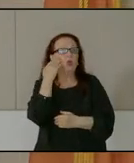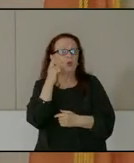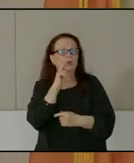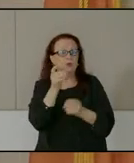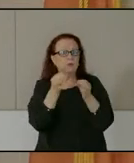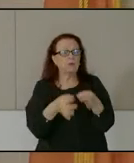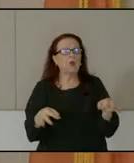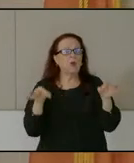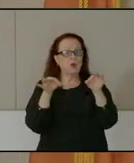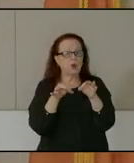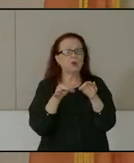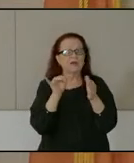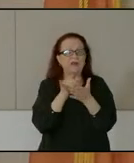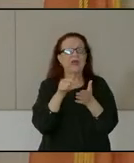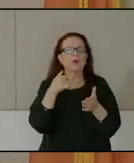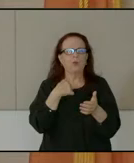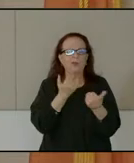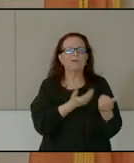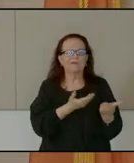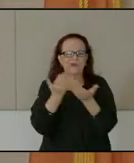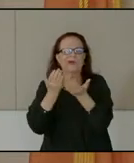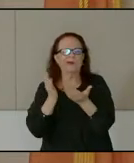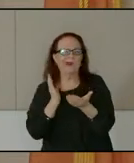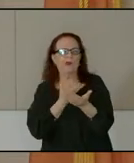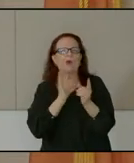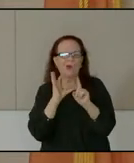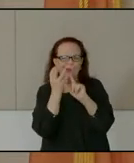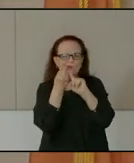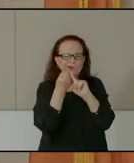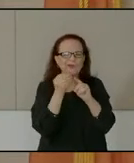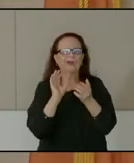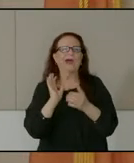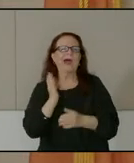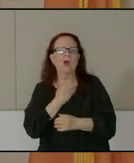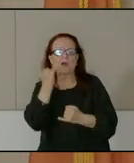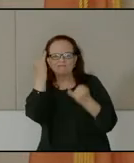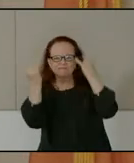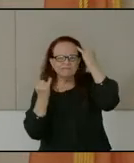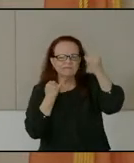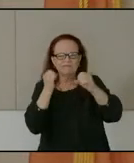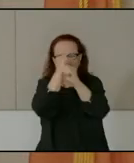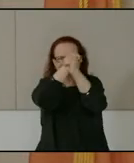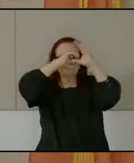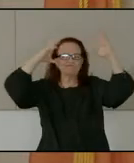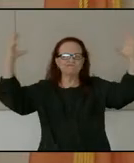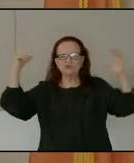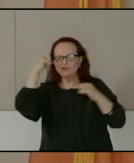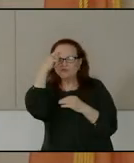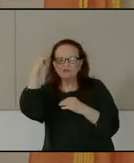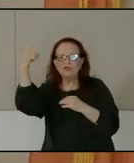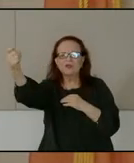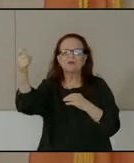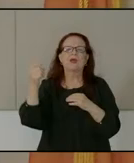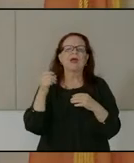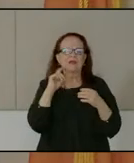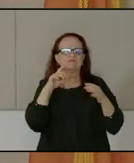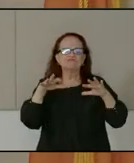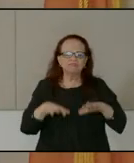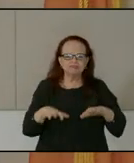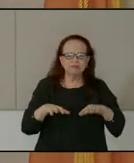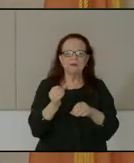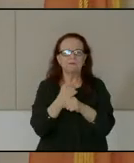make sure that we brought our culture with us, our ideals with us, our dreams with us, and eventually made a life here. And